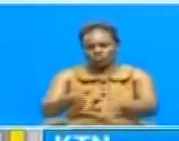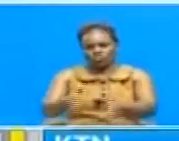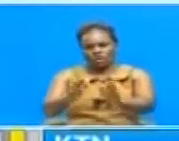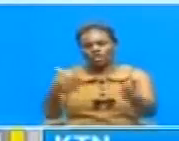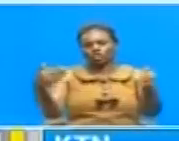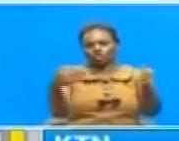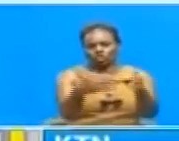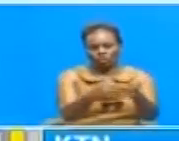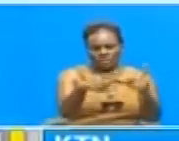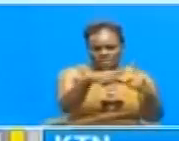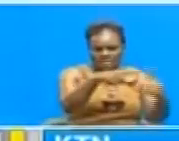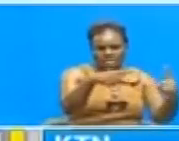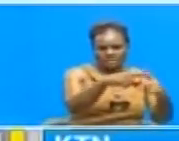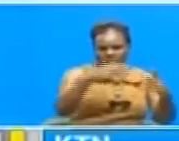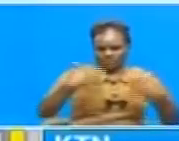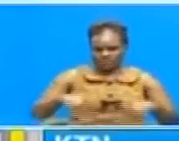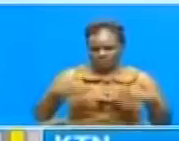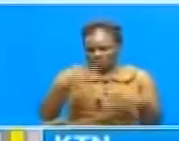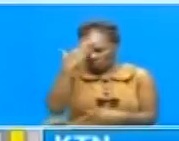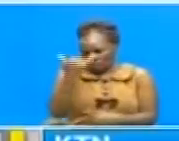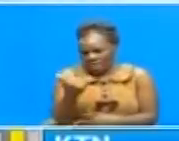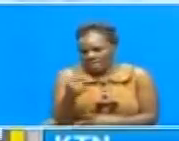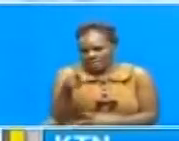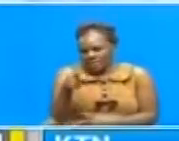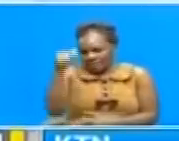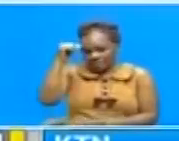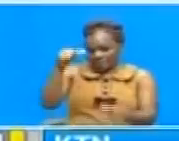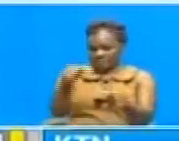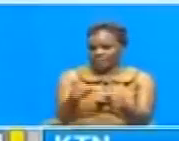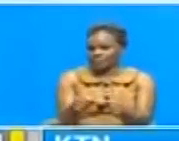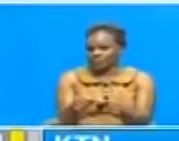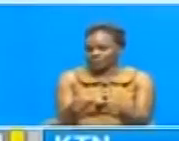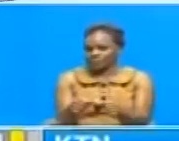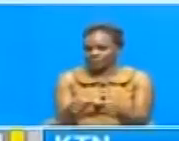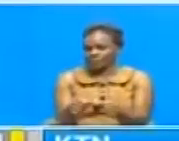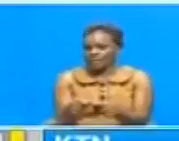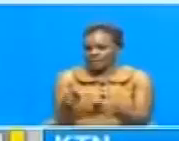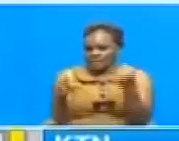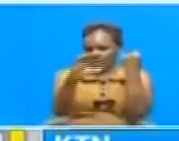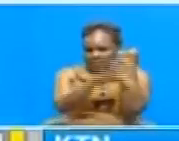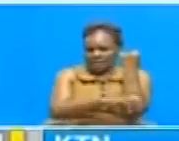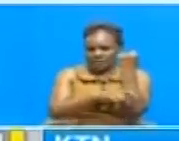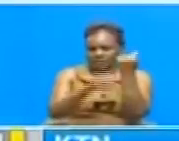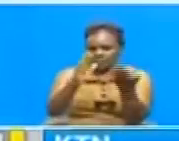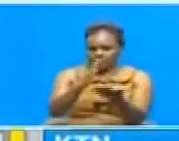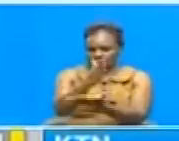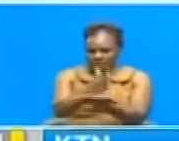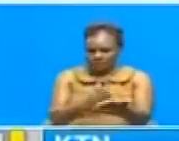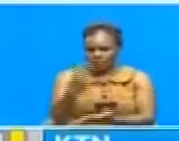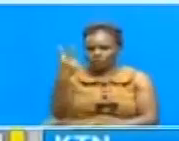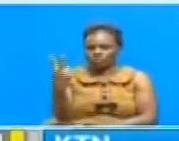that we stop killing our people because of the way they are? Remember, this kind of country is divided into two changa